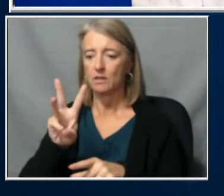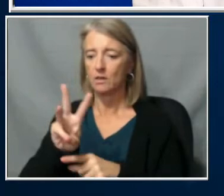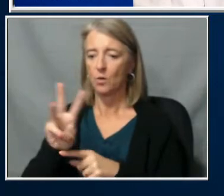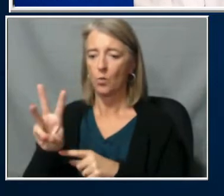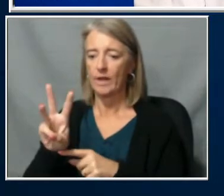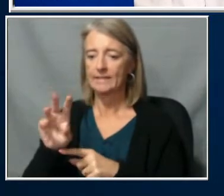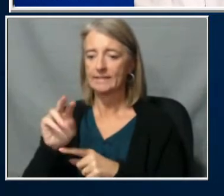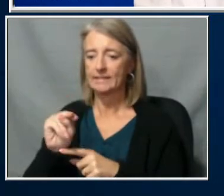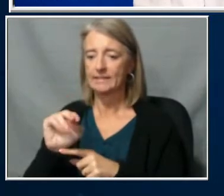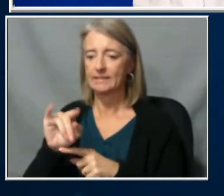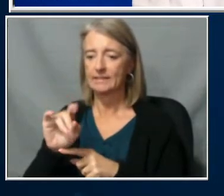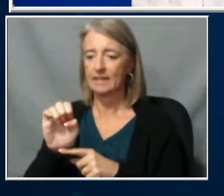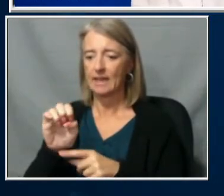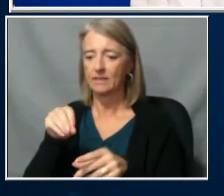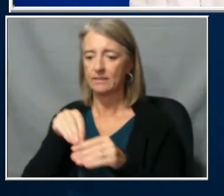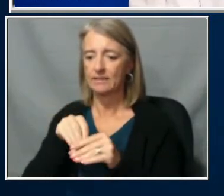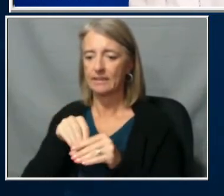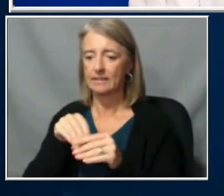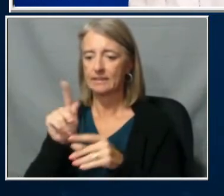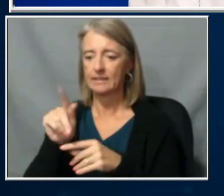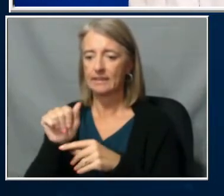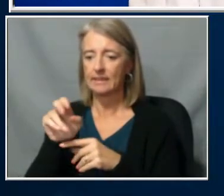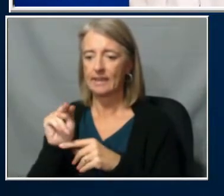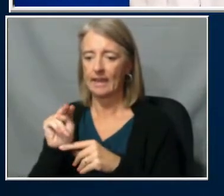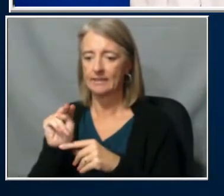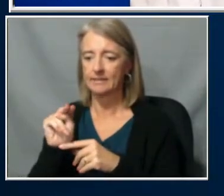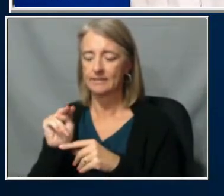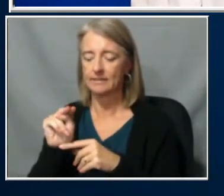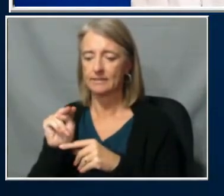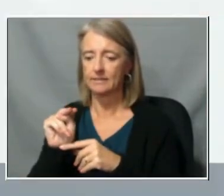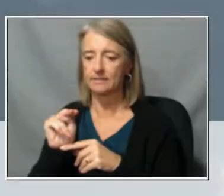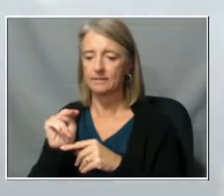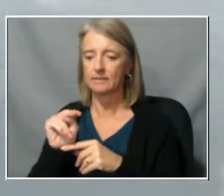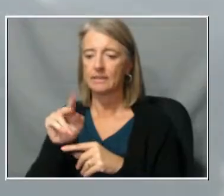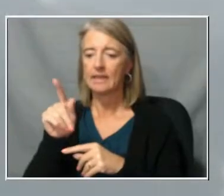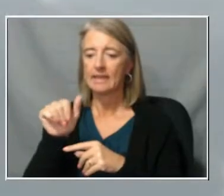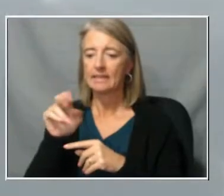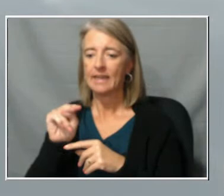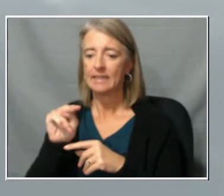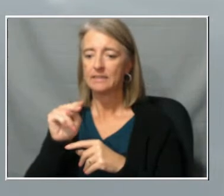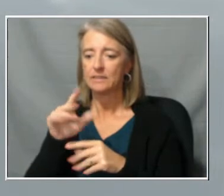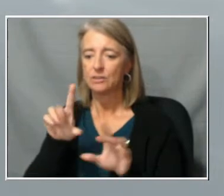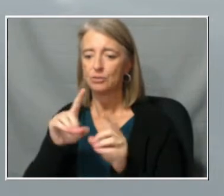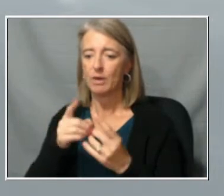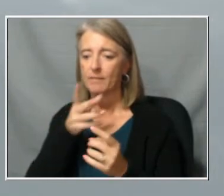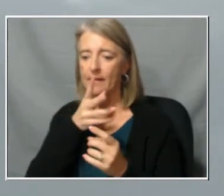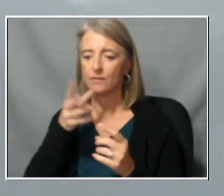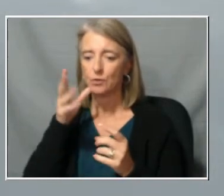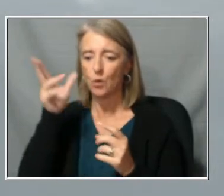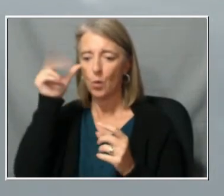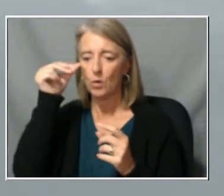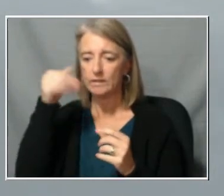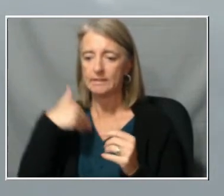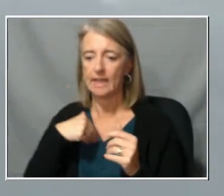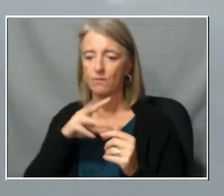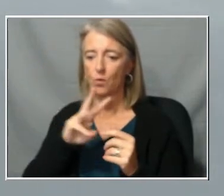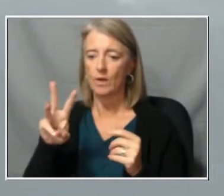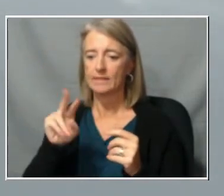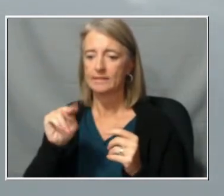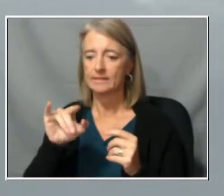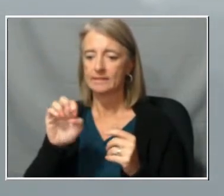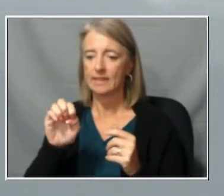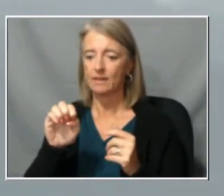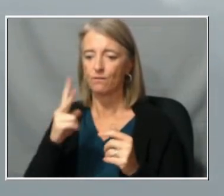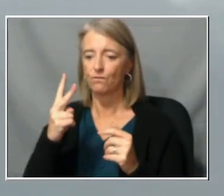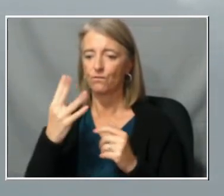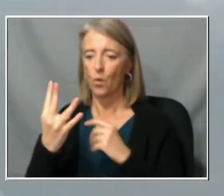now in Kansas. Yeah. Kind of switching to a different topic. Kansas Department of Agriculture reports horses have West Nile virus in 4 counties,